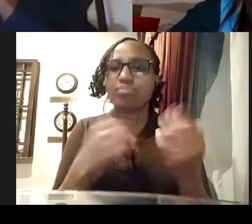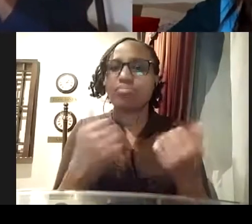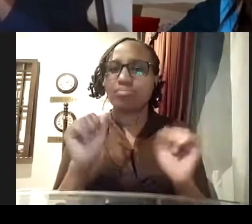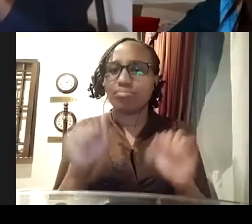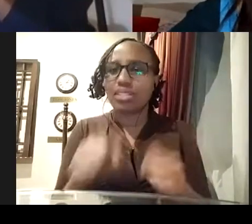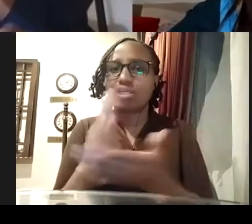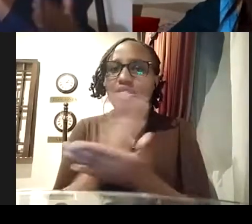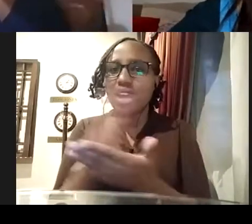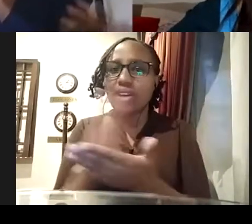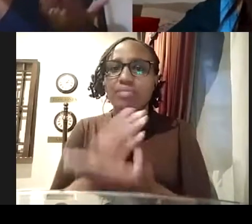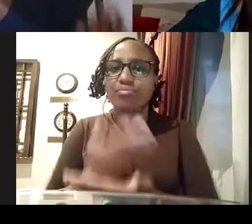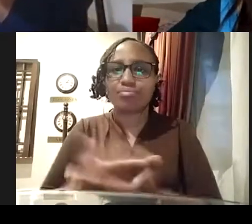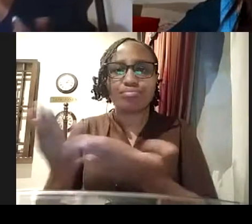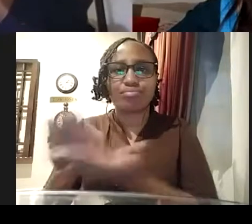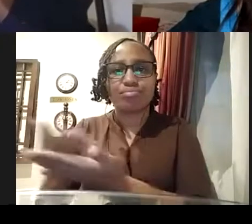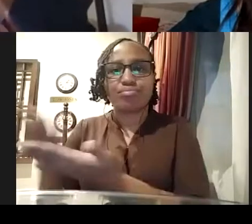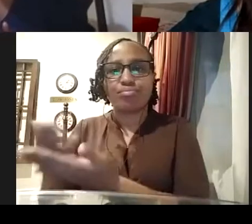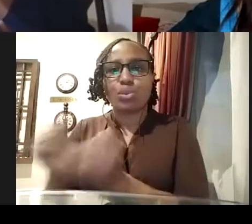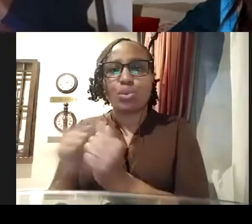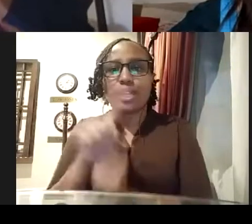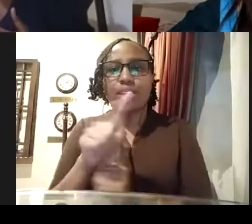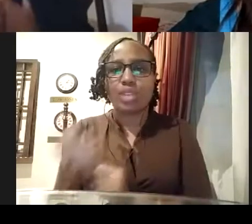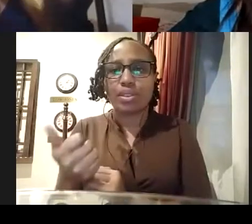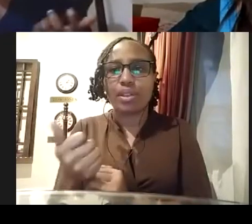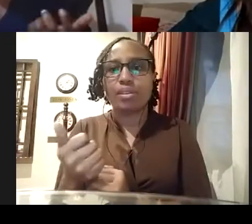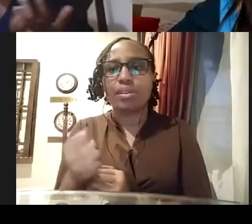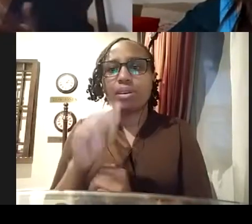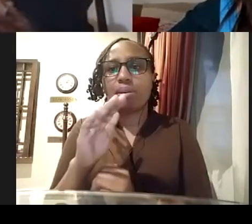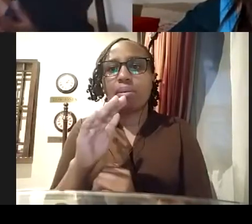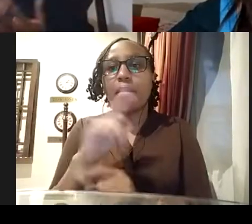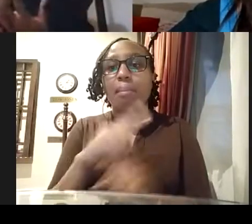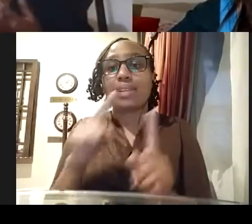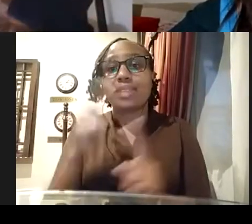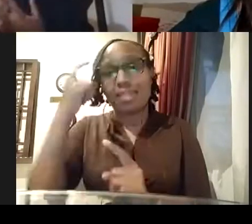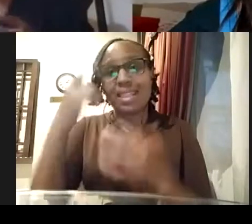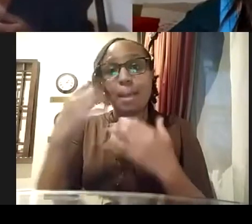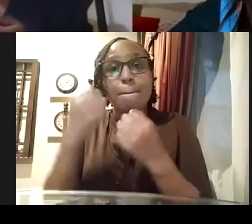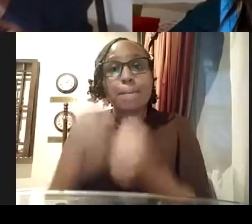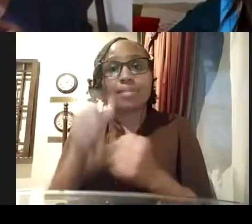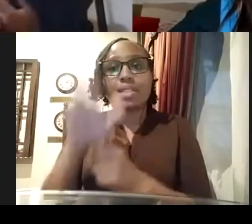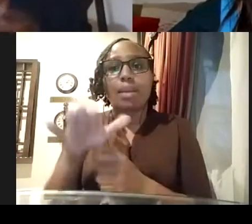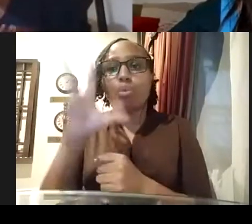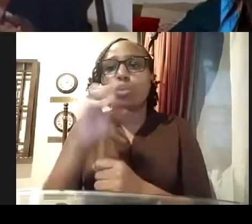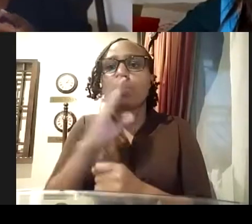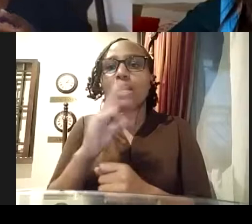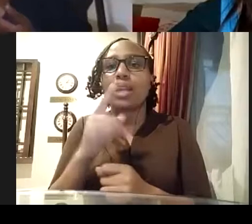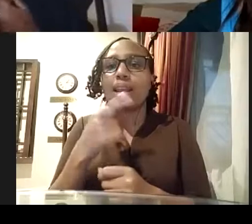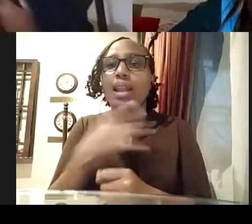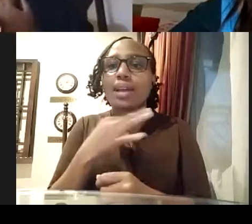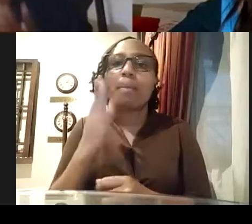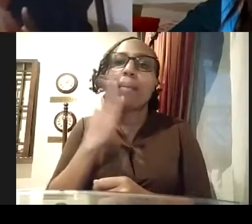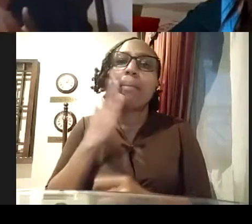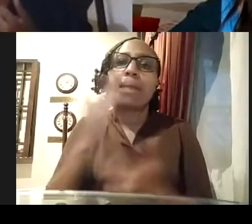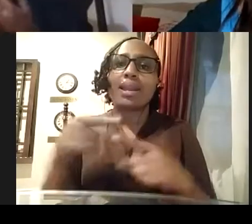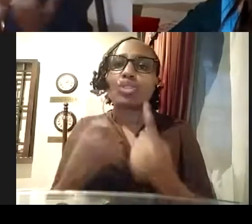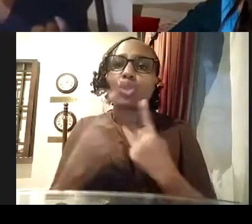it with each other. But I really think that the brave step would be to be like, okay, mom, let's talk about this thing. Let's talk about